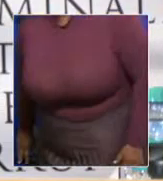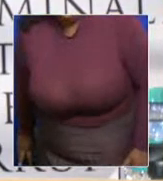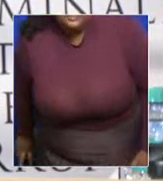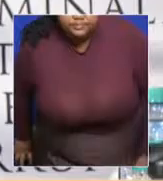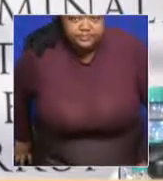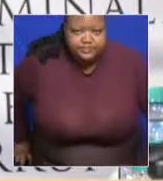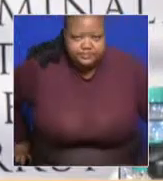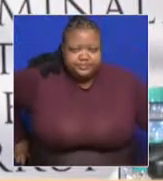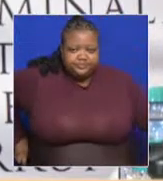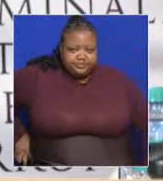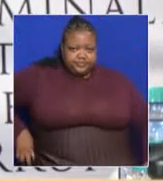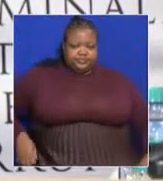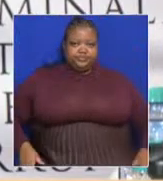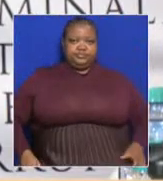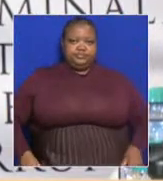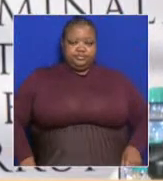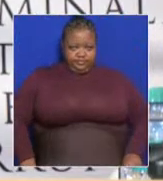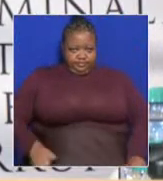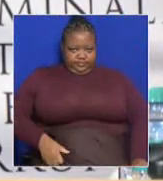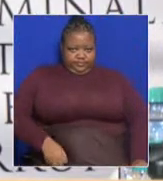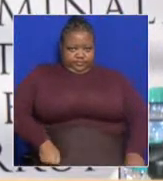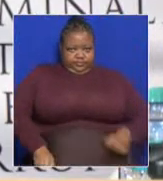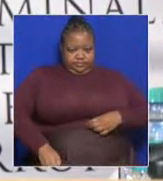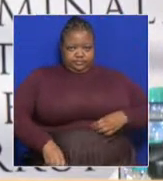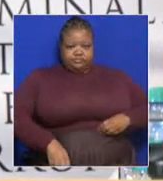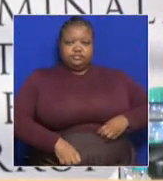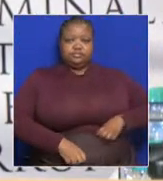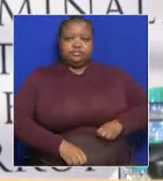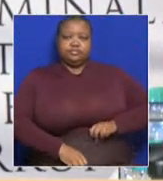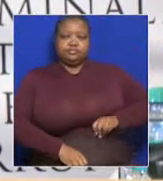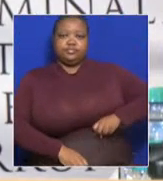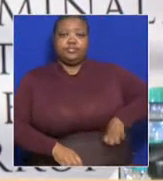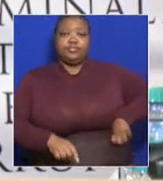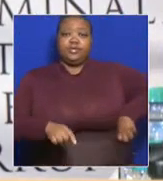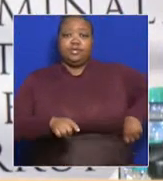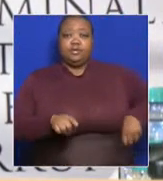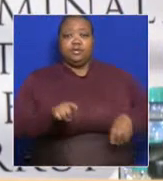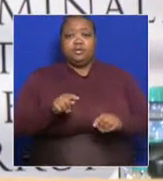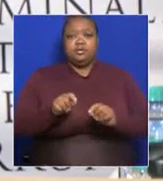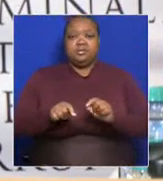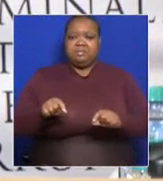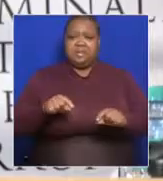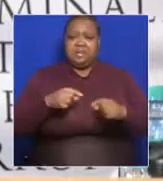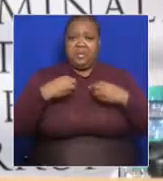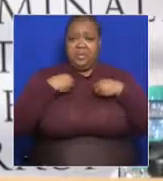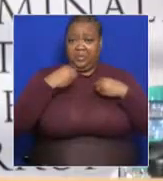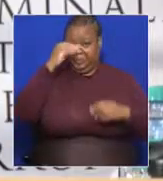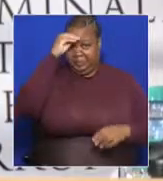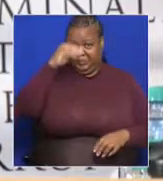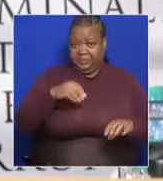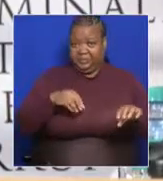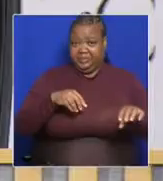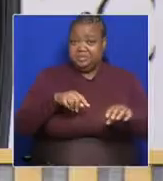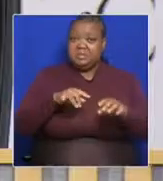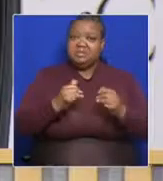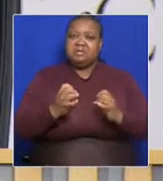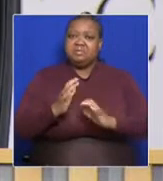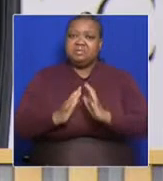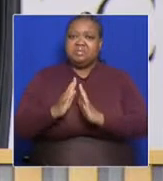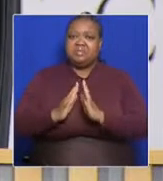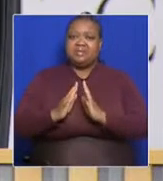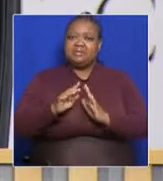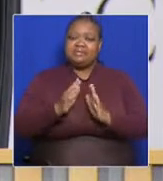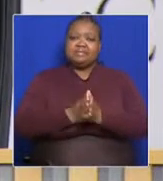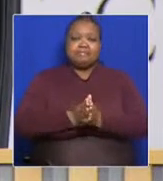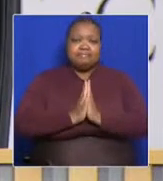work? You come across, or at least to me, as suggesting that you have to beg for space when you have done your